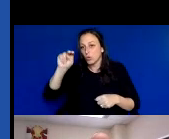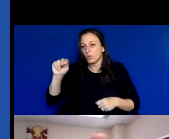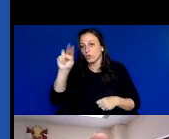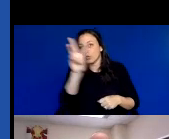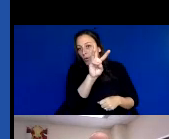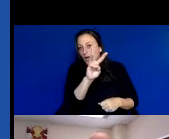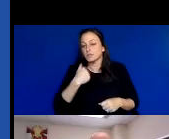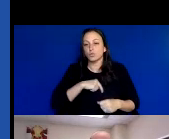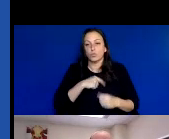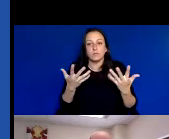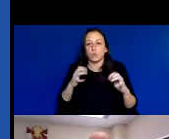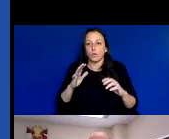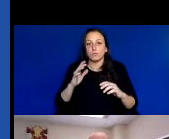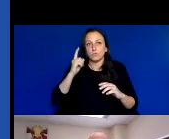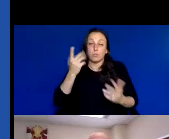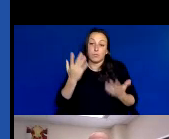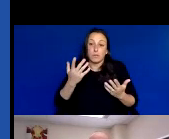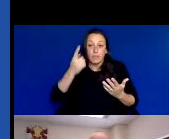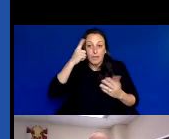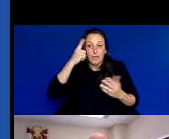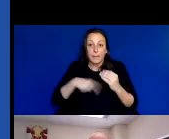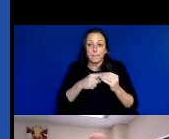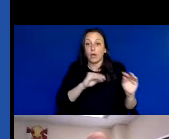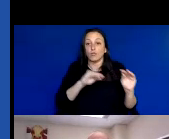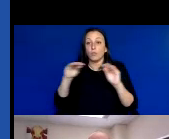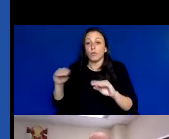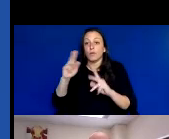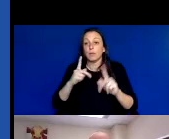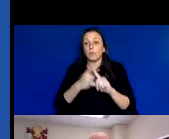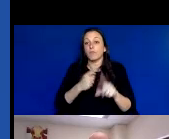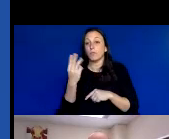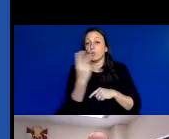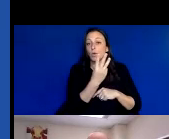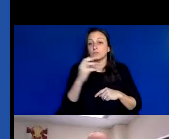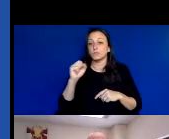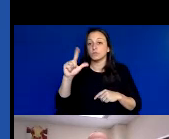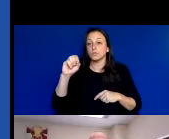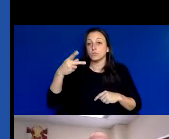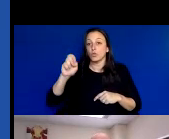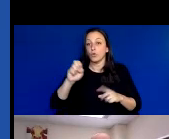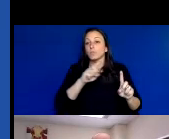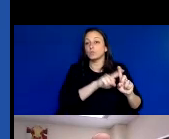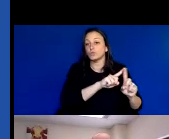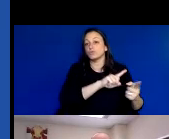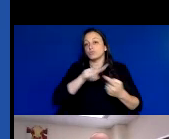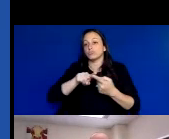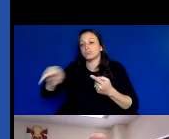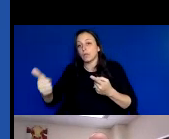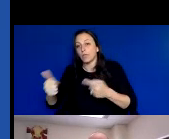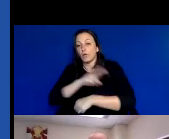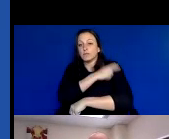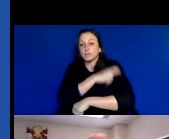start thinking about moving people from the Western Slope to other hospitals across the state that might have greater capacity. But this really